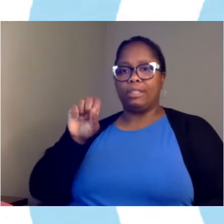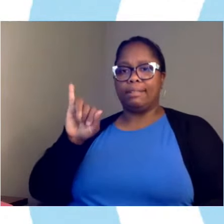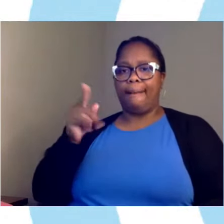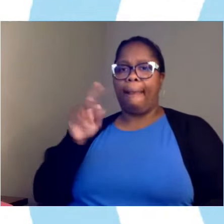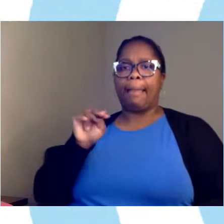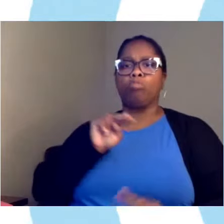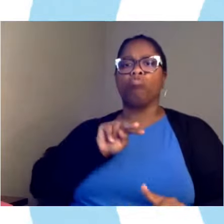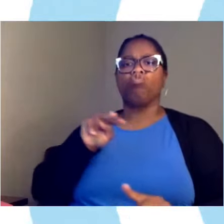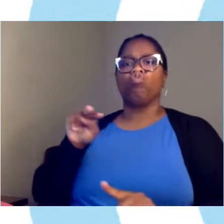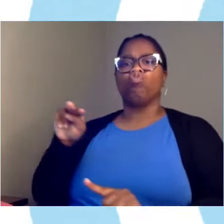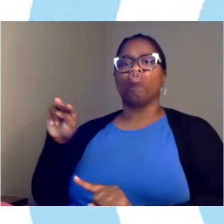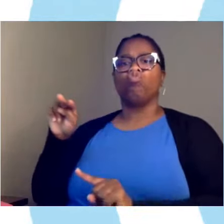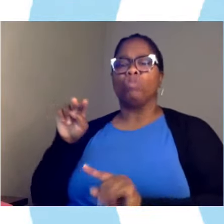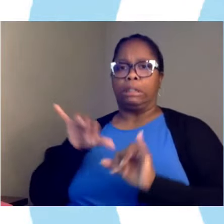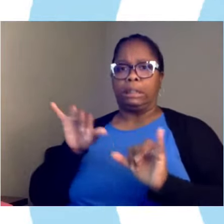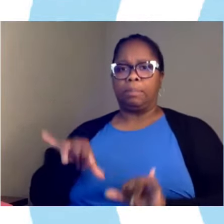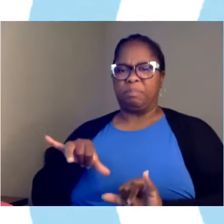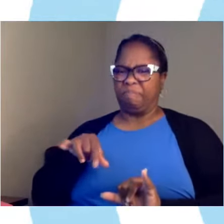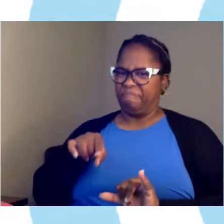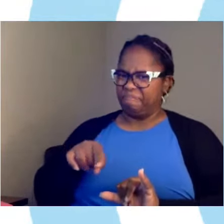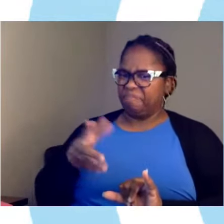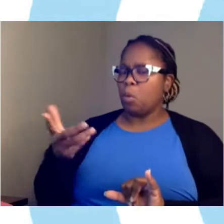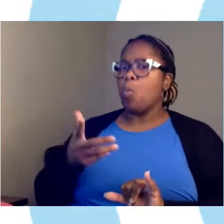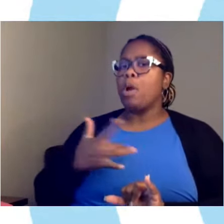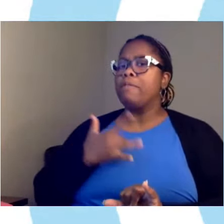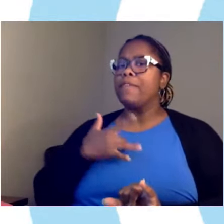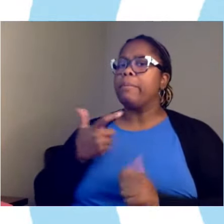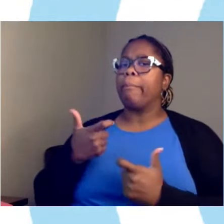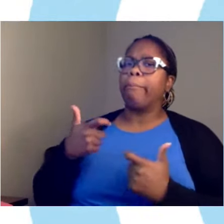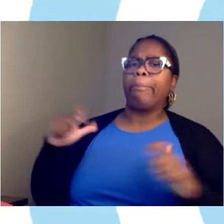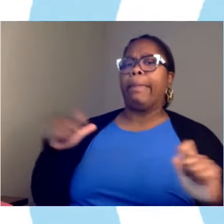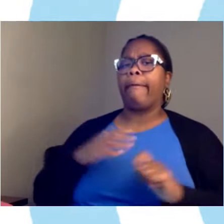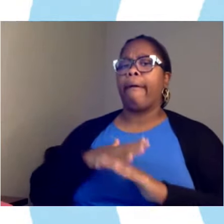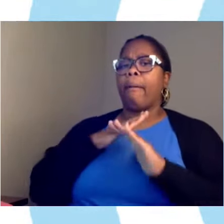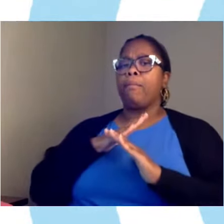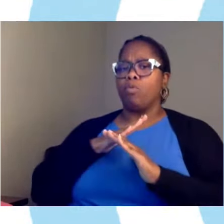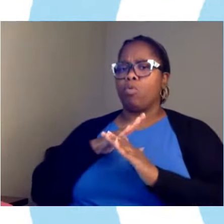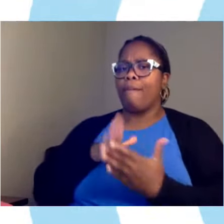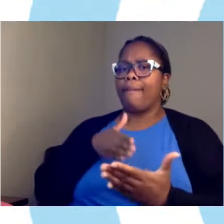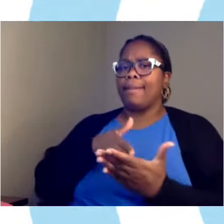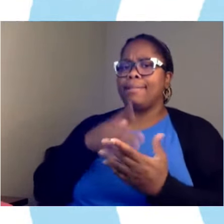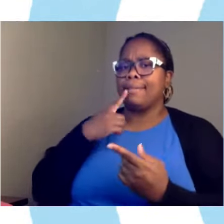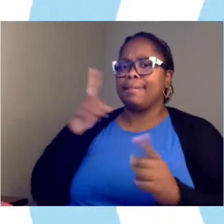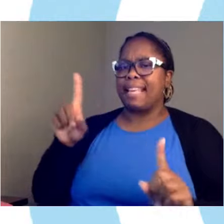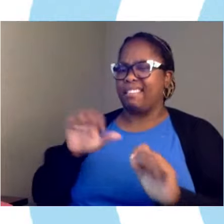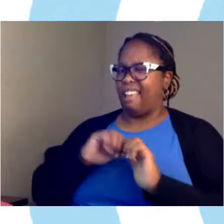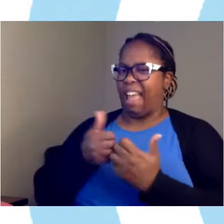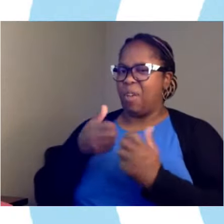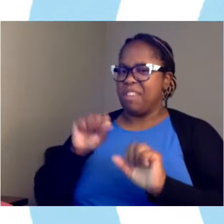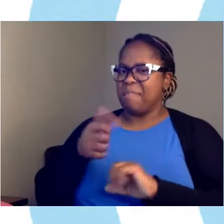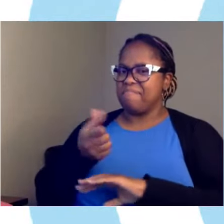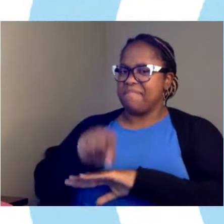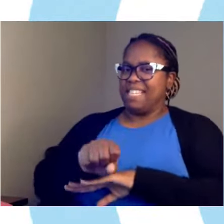biggest obstacles are to success for that, and how can they be overcome?